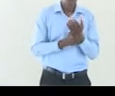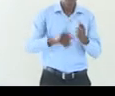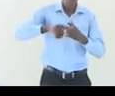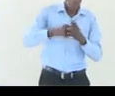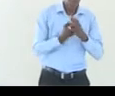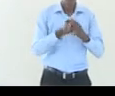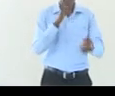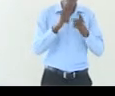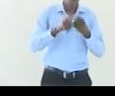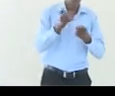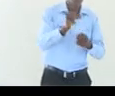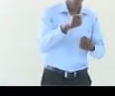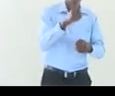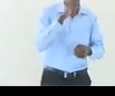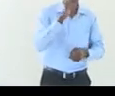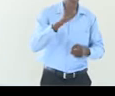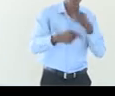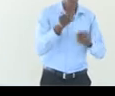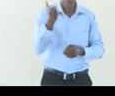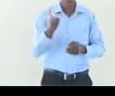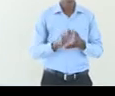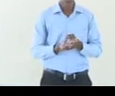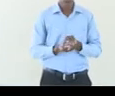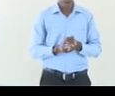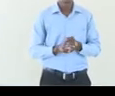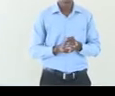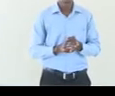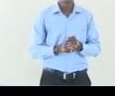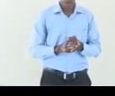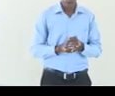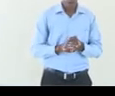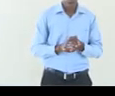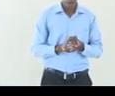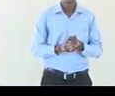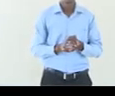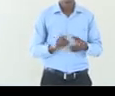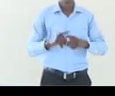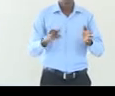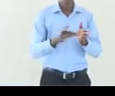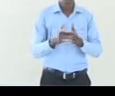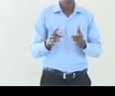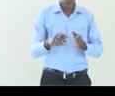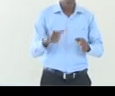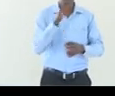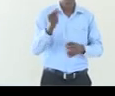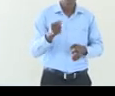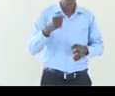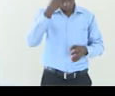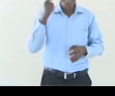with him, hold him, no, you are not going, you are not going. Did Jesus say, well, since you are sad about this